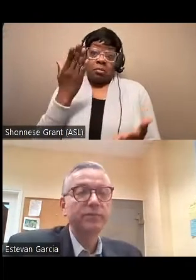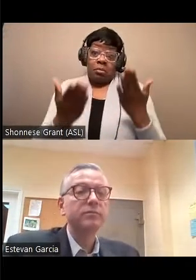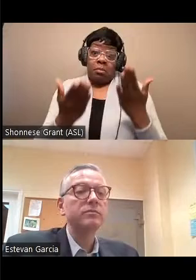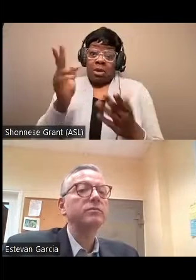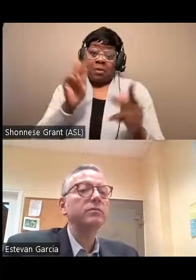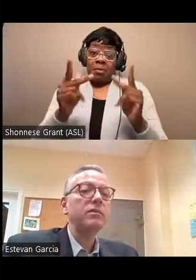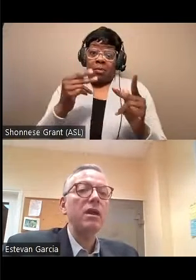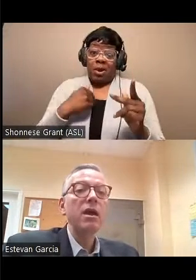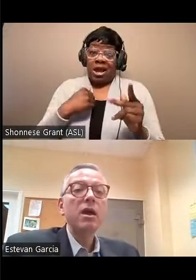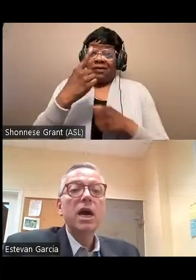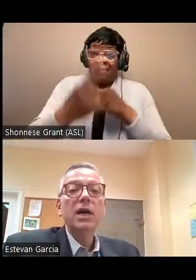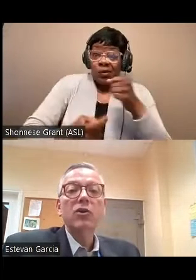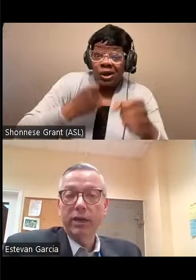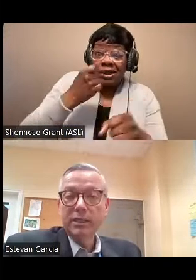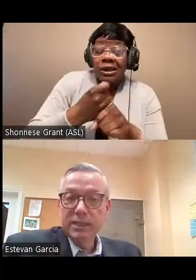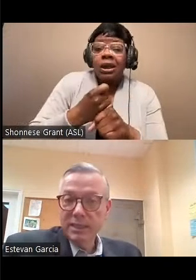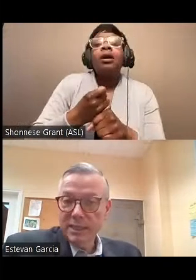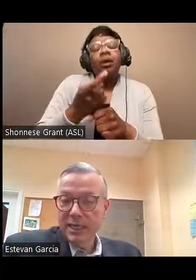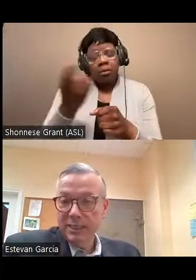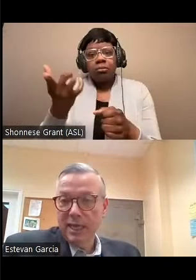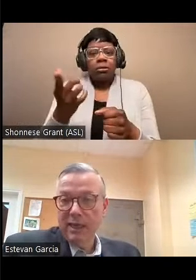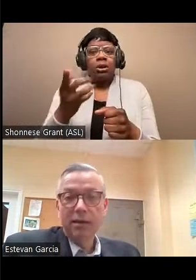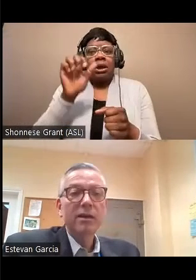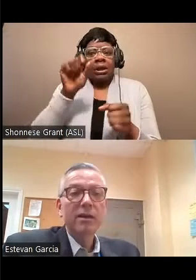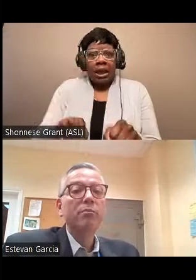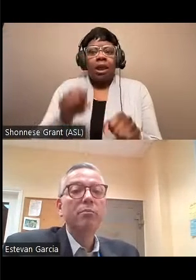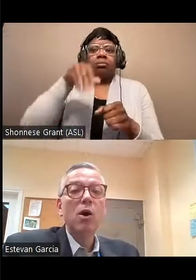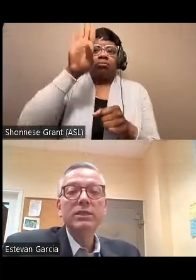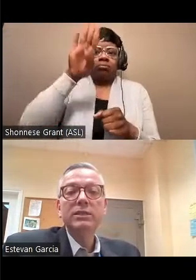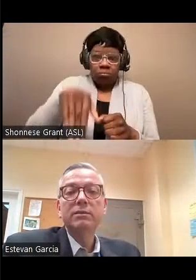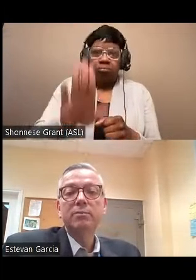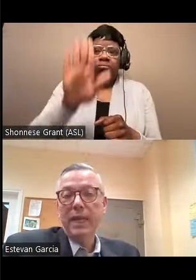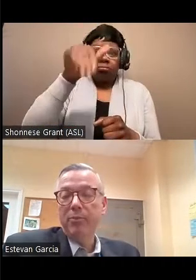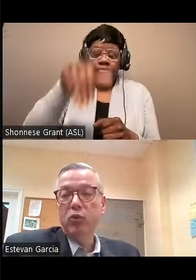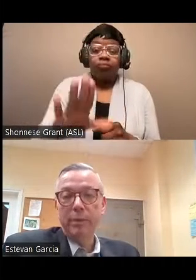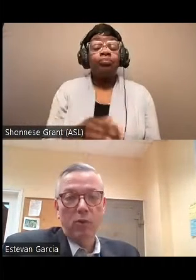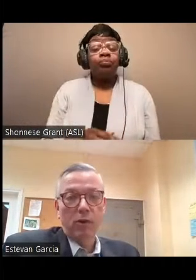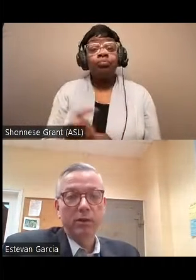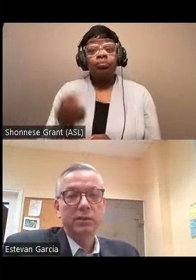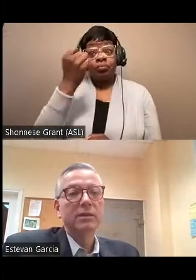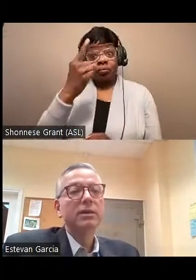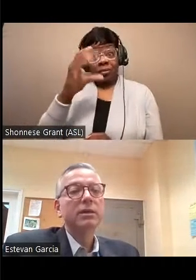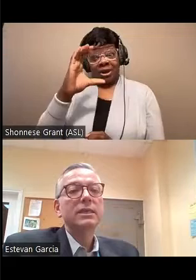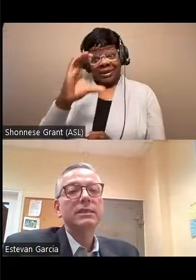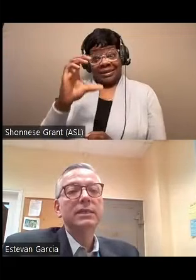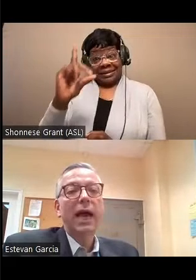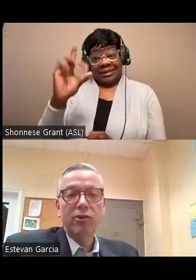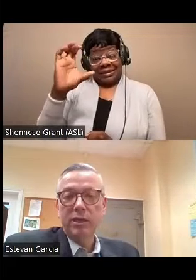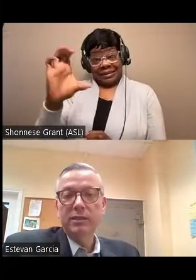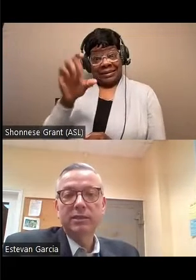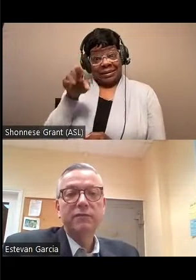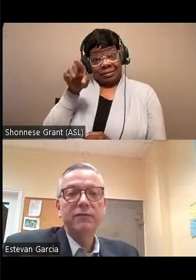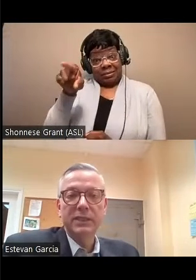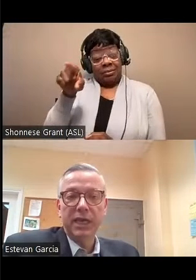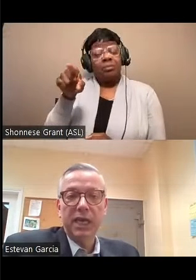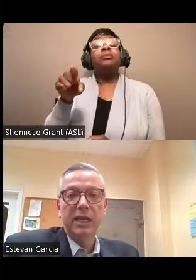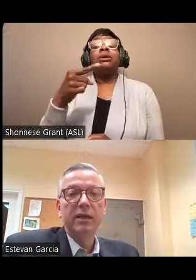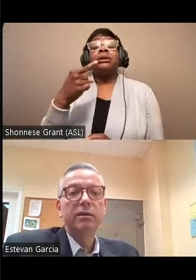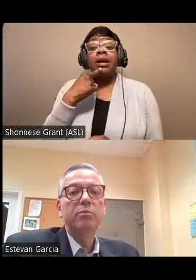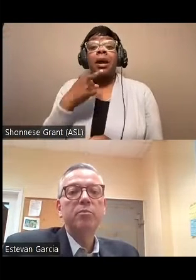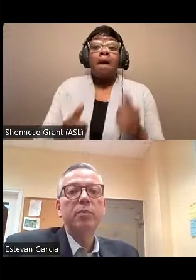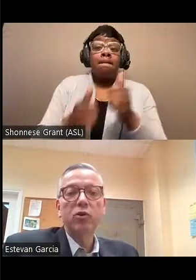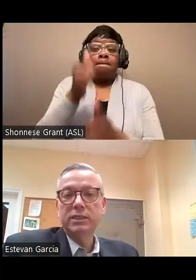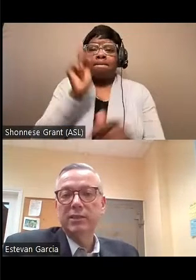well. According to the CDC, most people report tiredness,